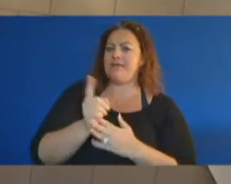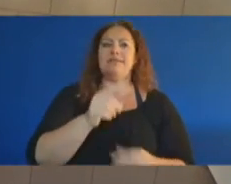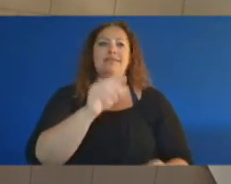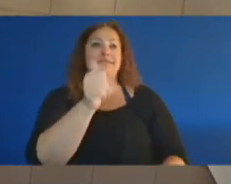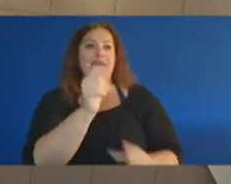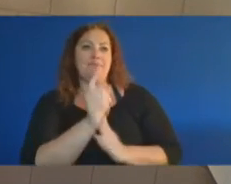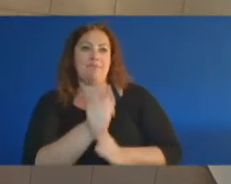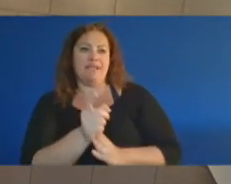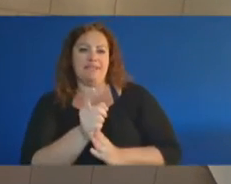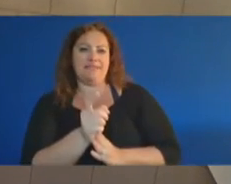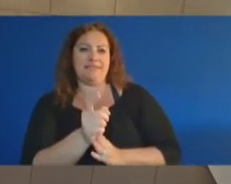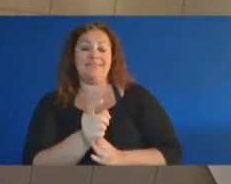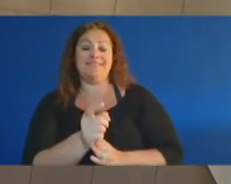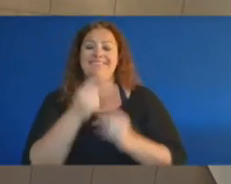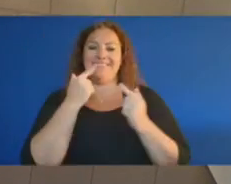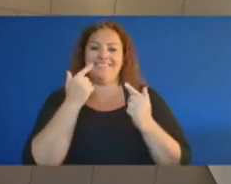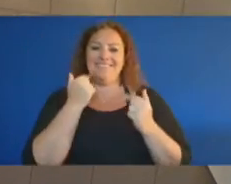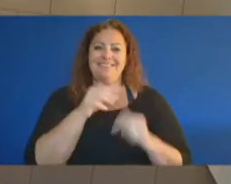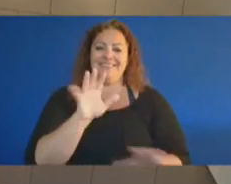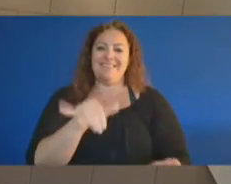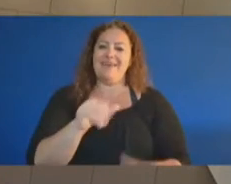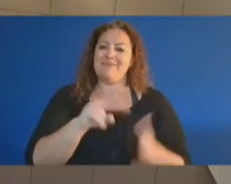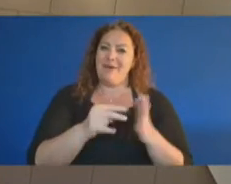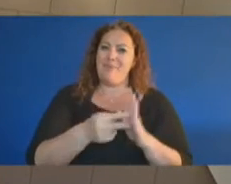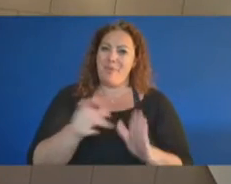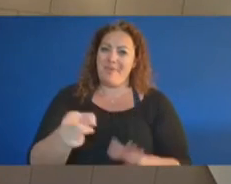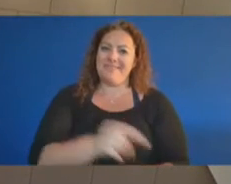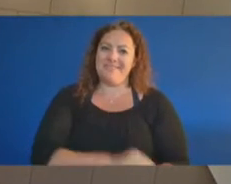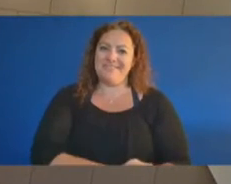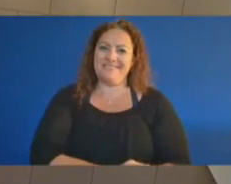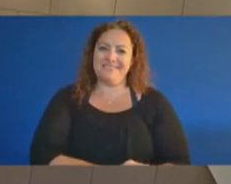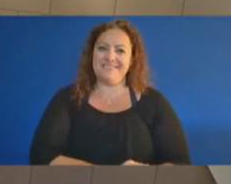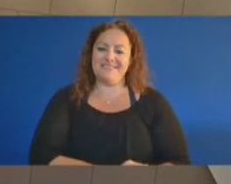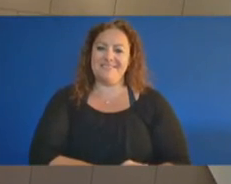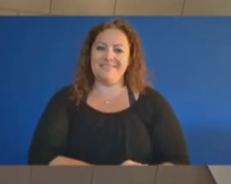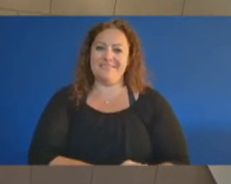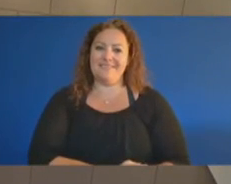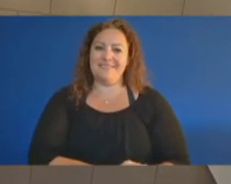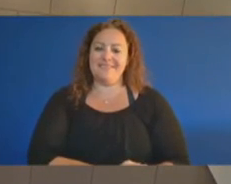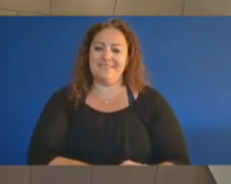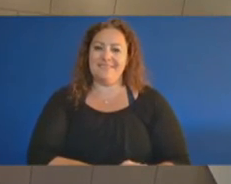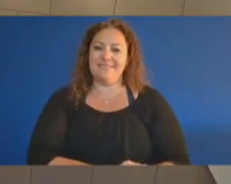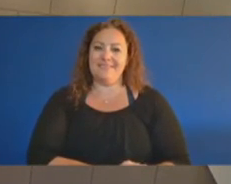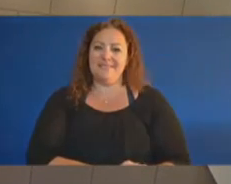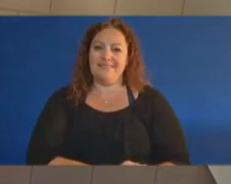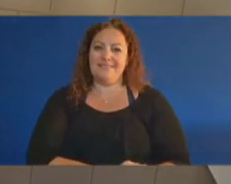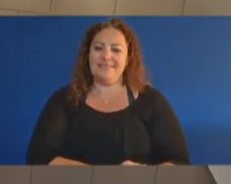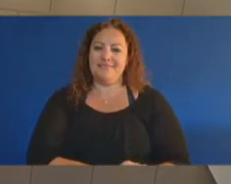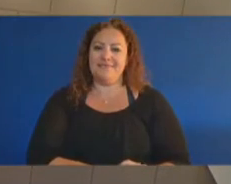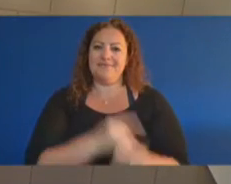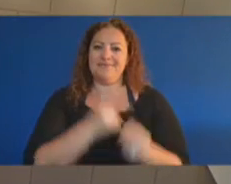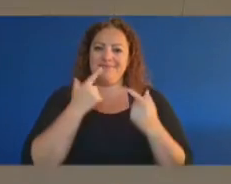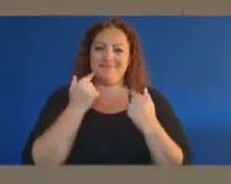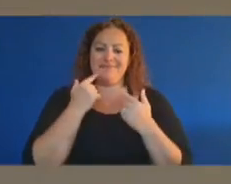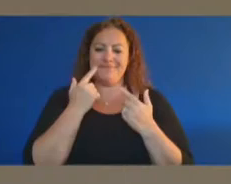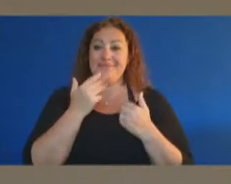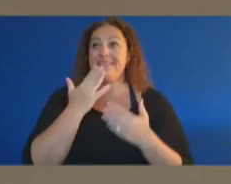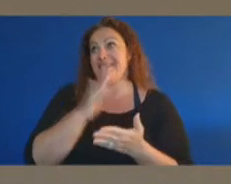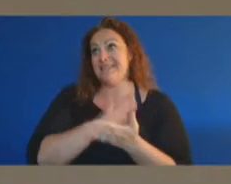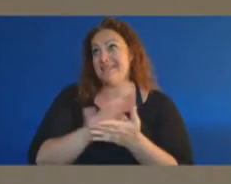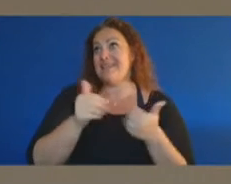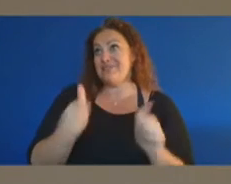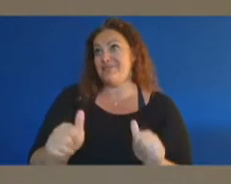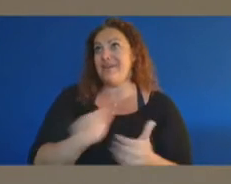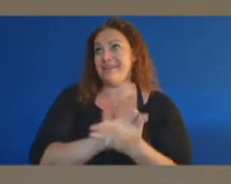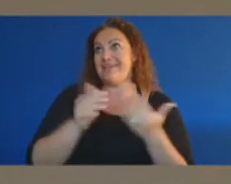minutes that that was on purpose did that on purpose nice try nice try